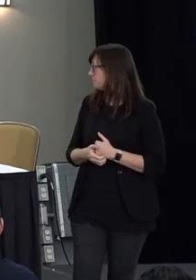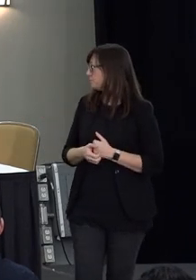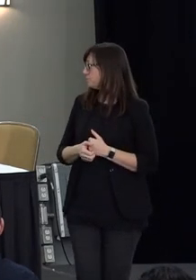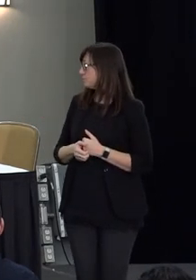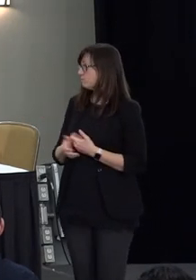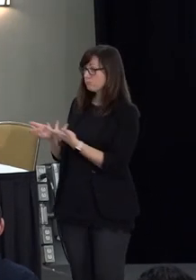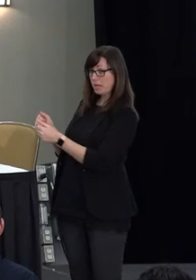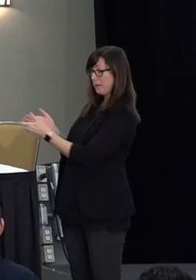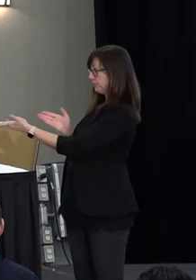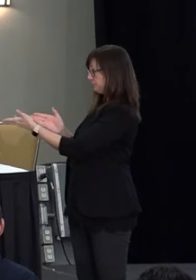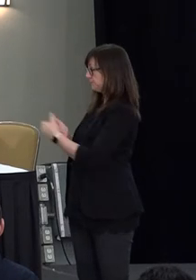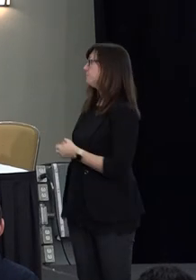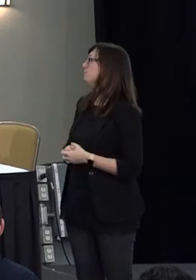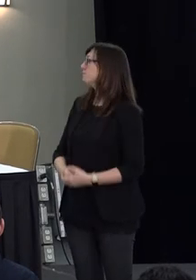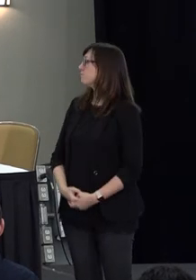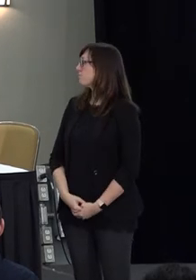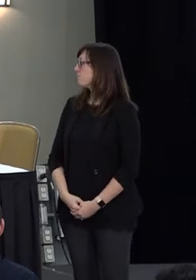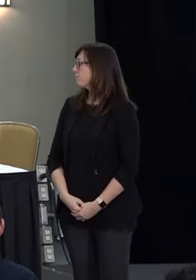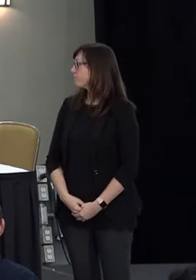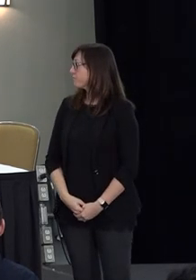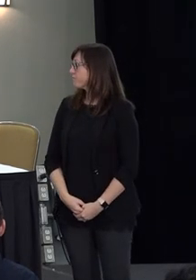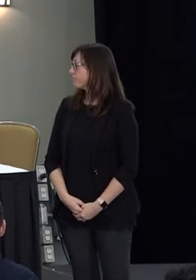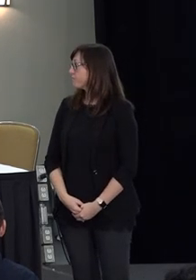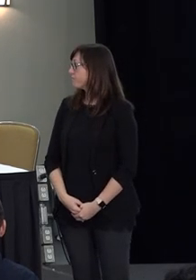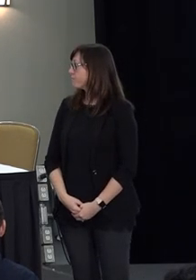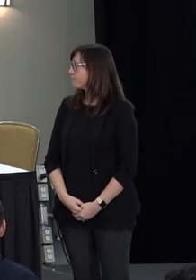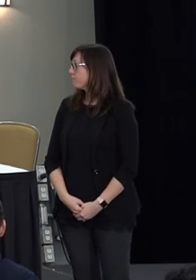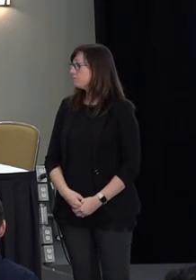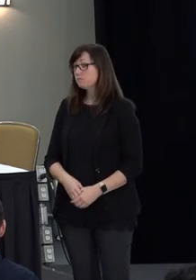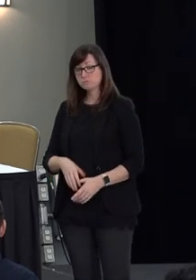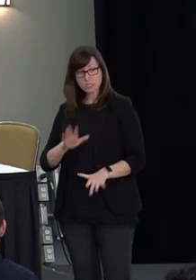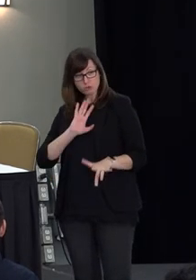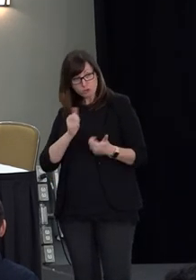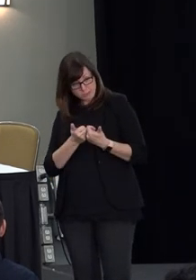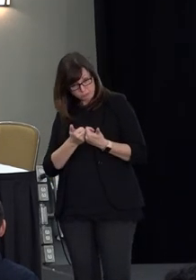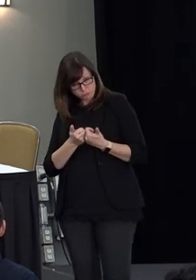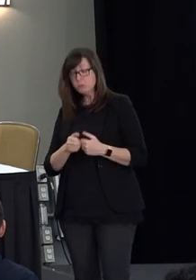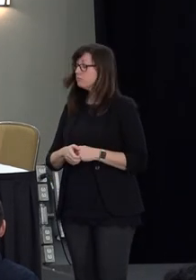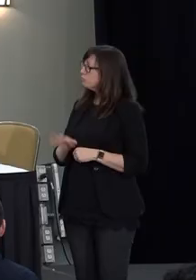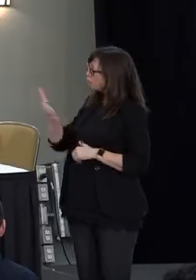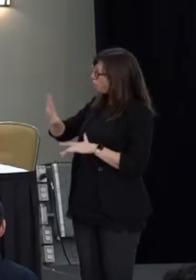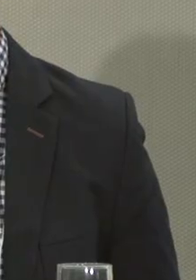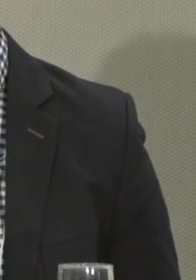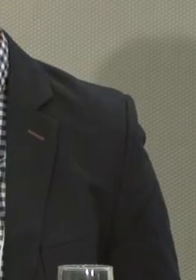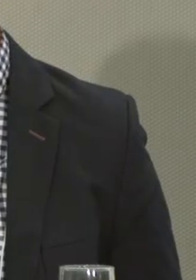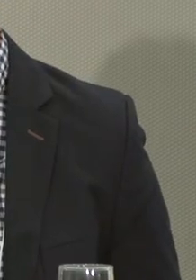Does anybody want to take that? I mean, what were the challenges? Yes.